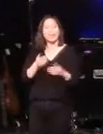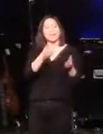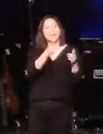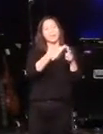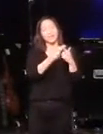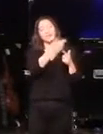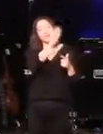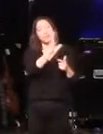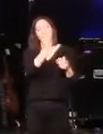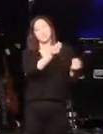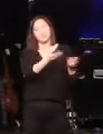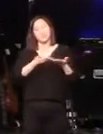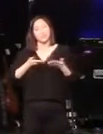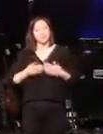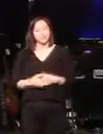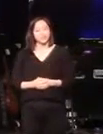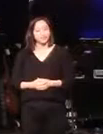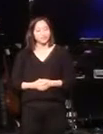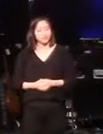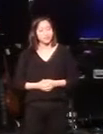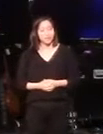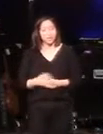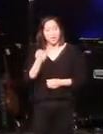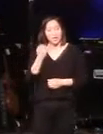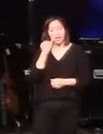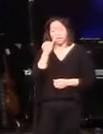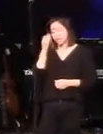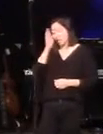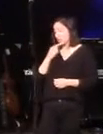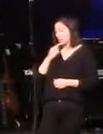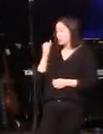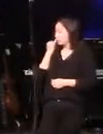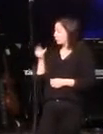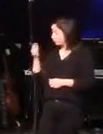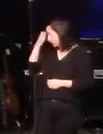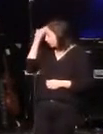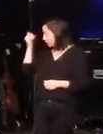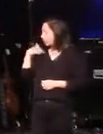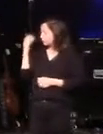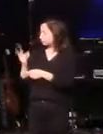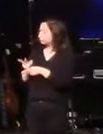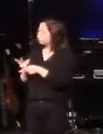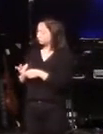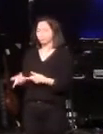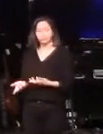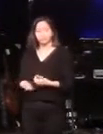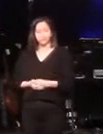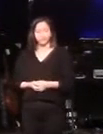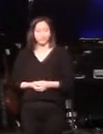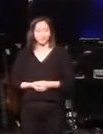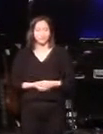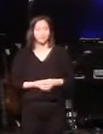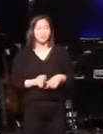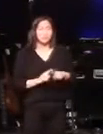And by the way, when you will forget, I will make sure I'm there to take care of you. But we don't believe